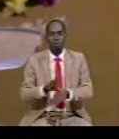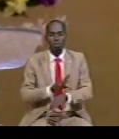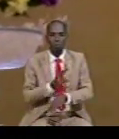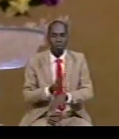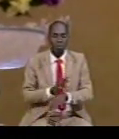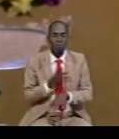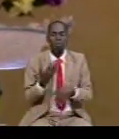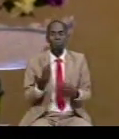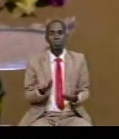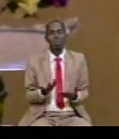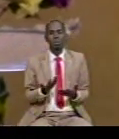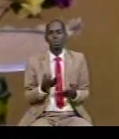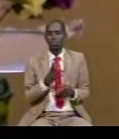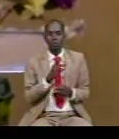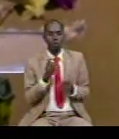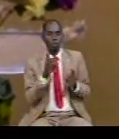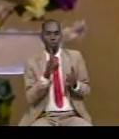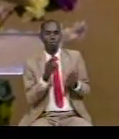link,